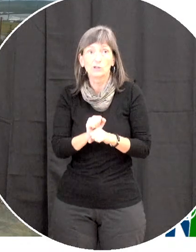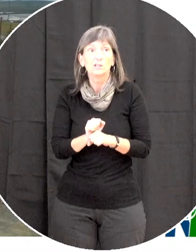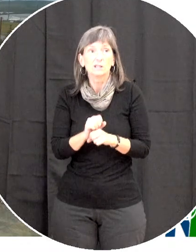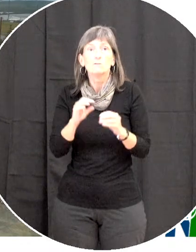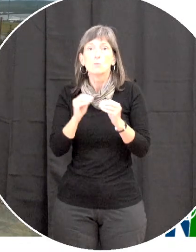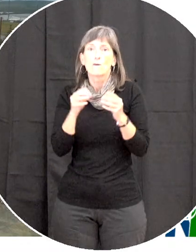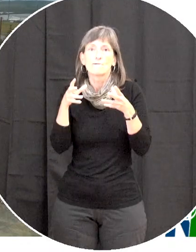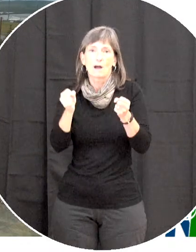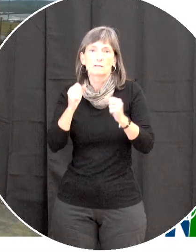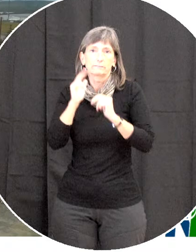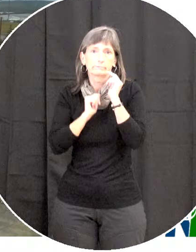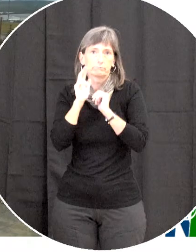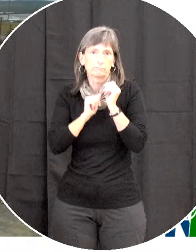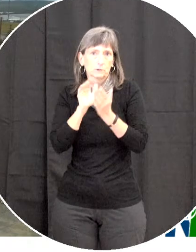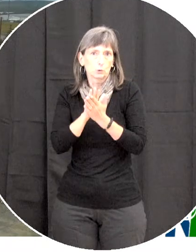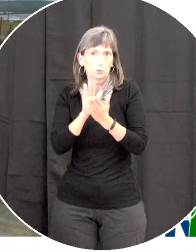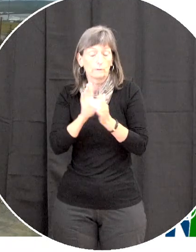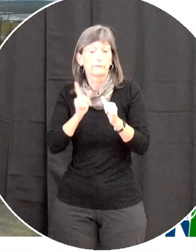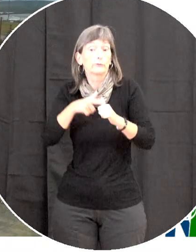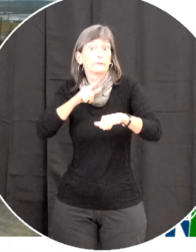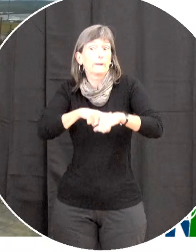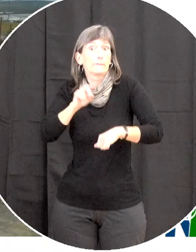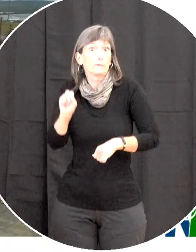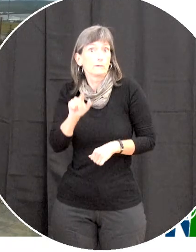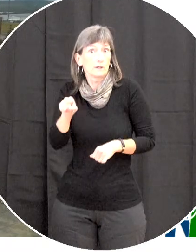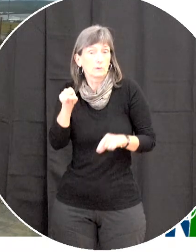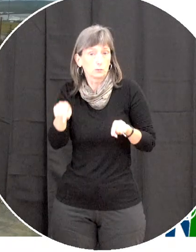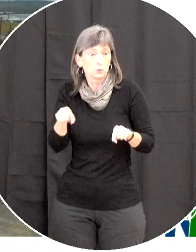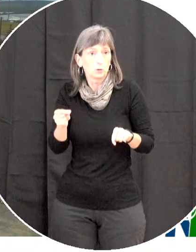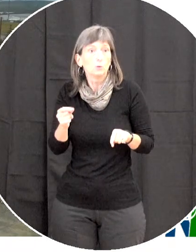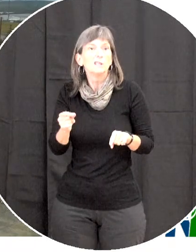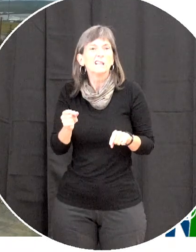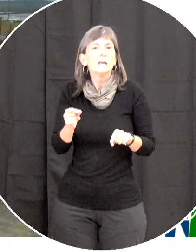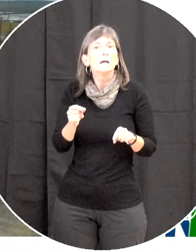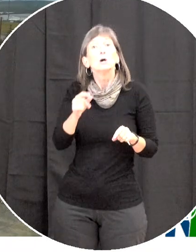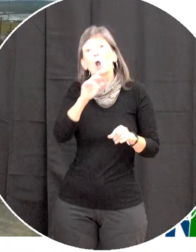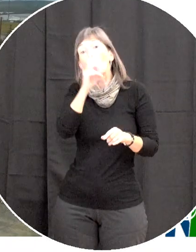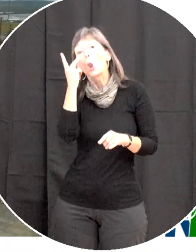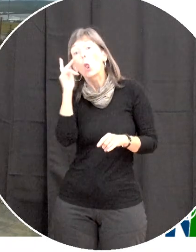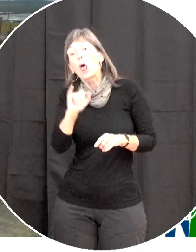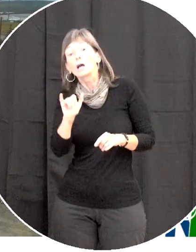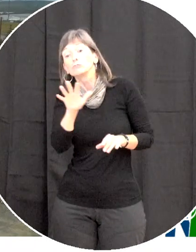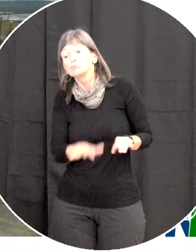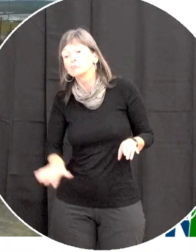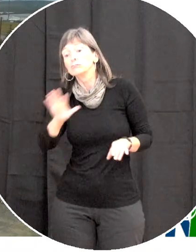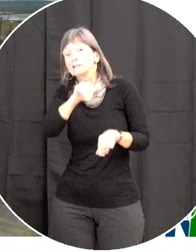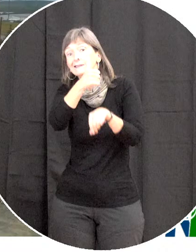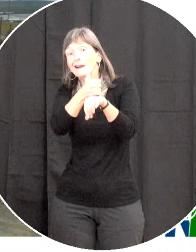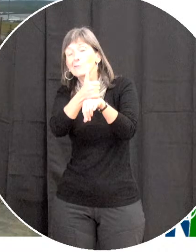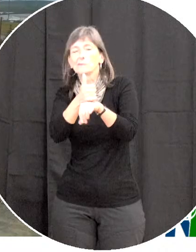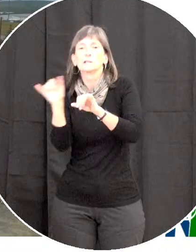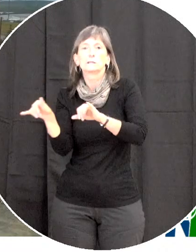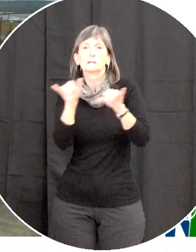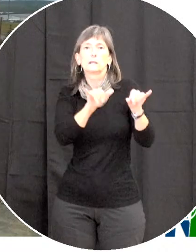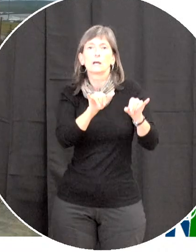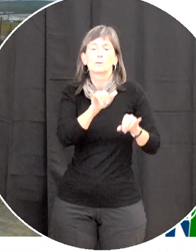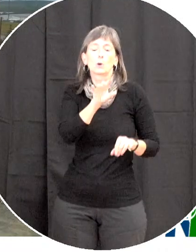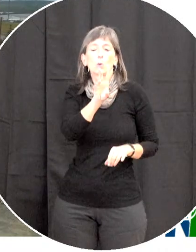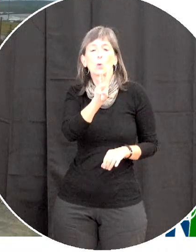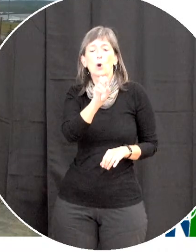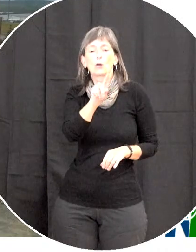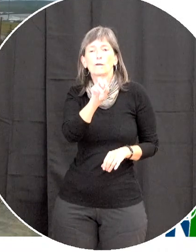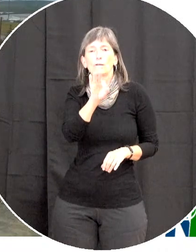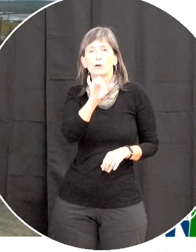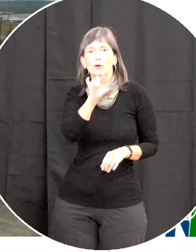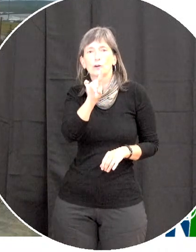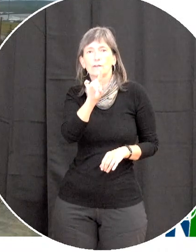faster construction. The building is modeled after the Waterford Valley design, and Waterford Valley High design, and is slated for completion